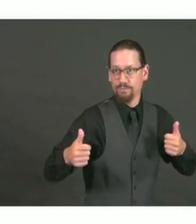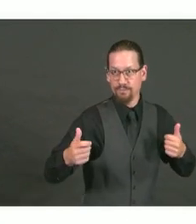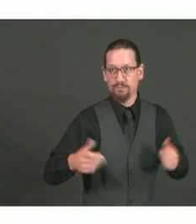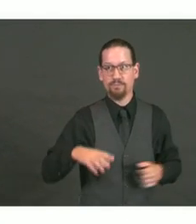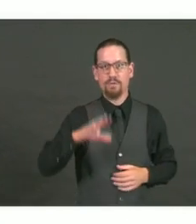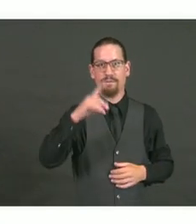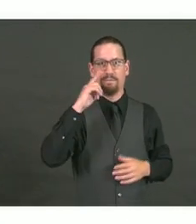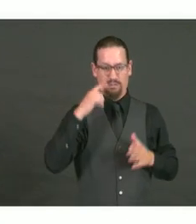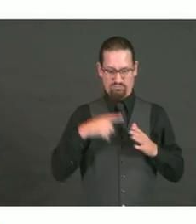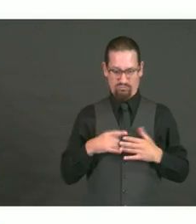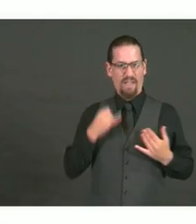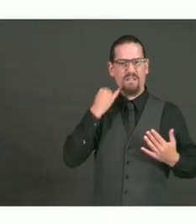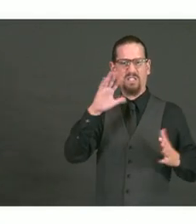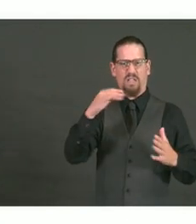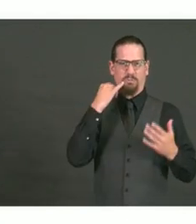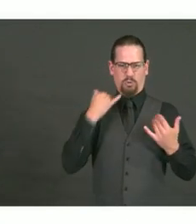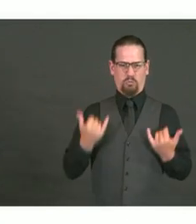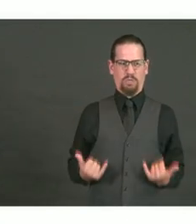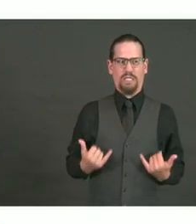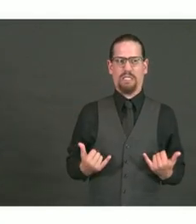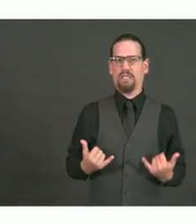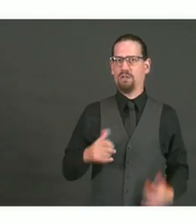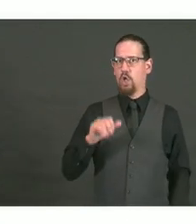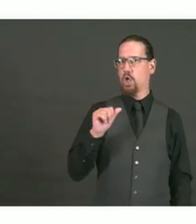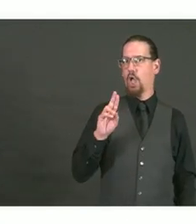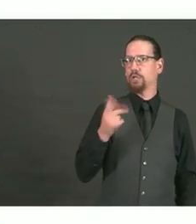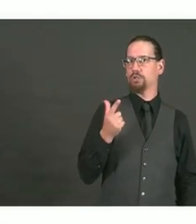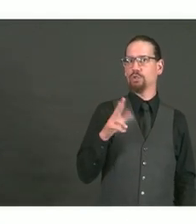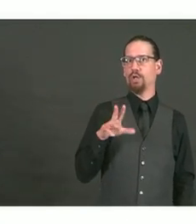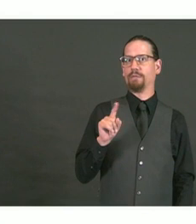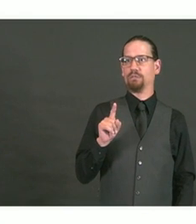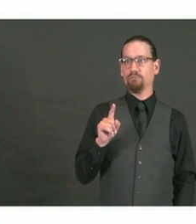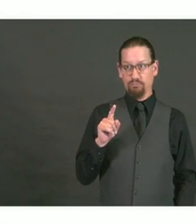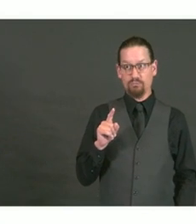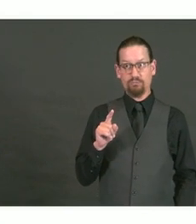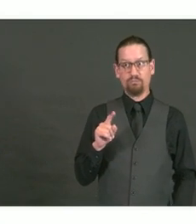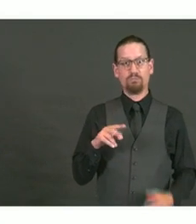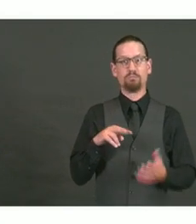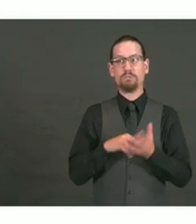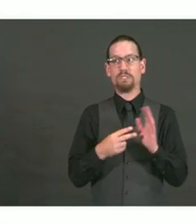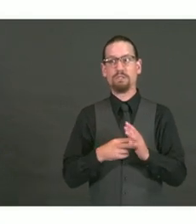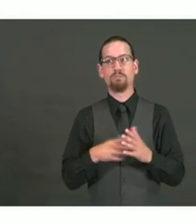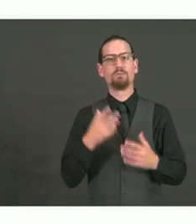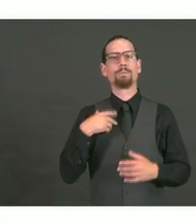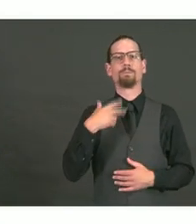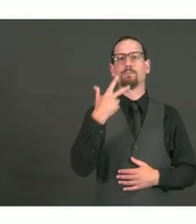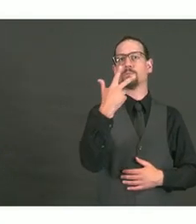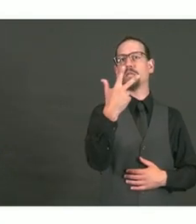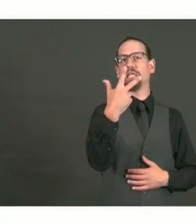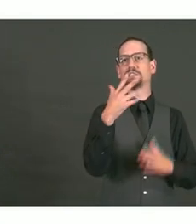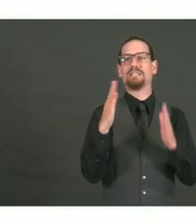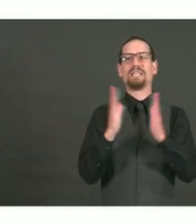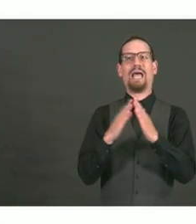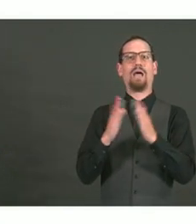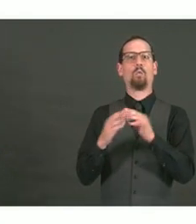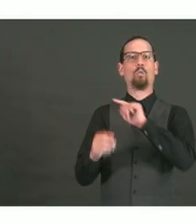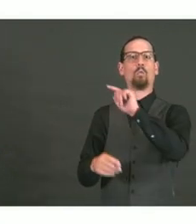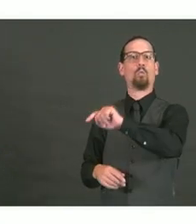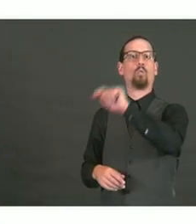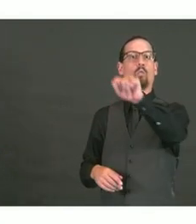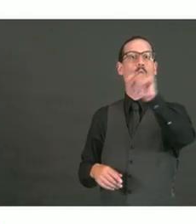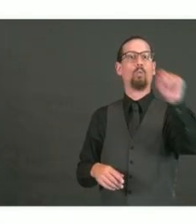mean? That would mean that three municipalities could not open full in